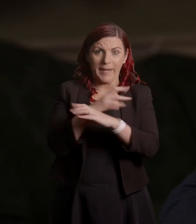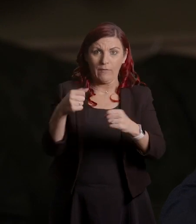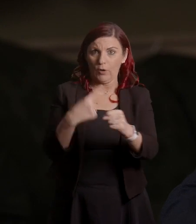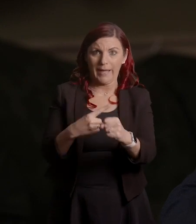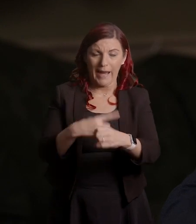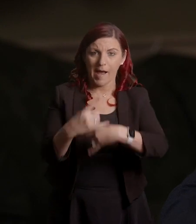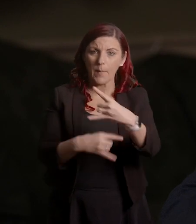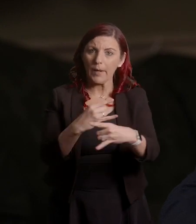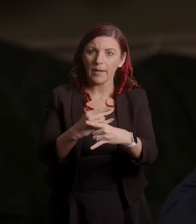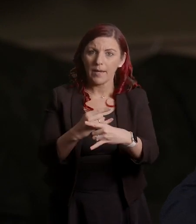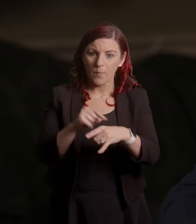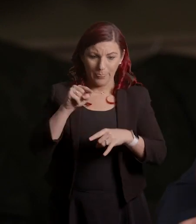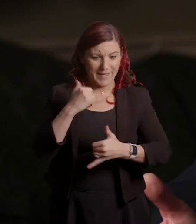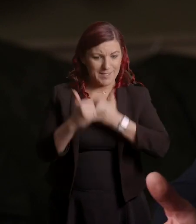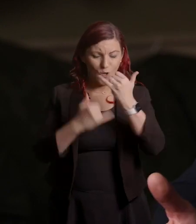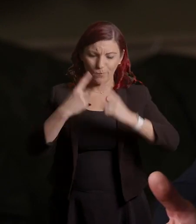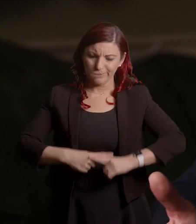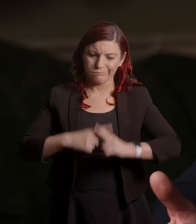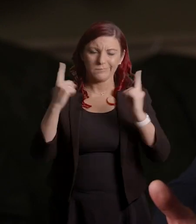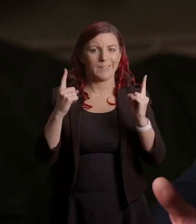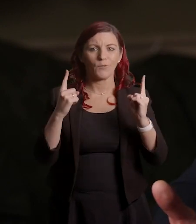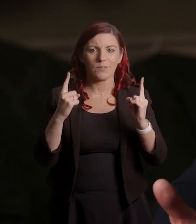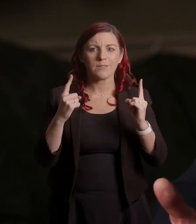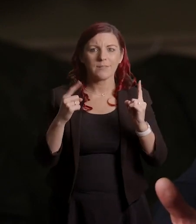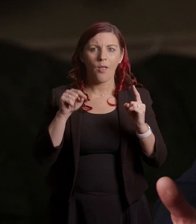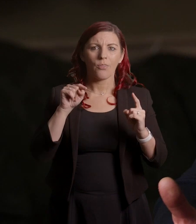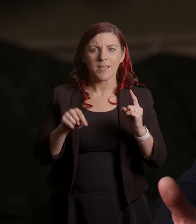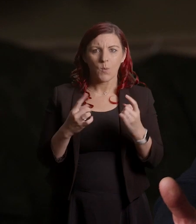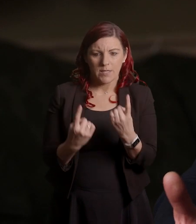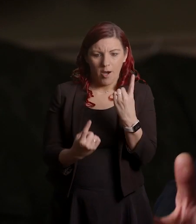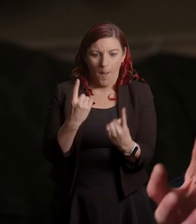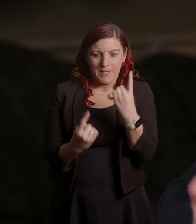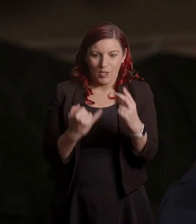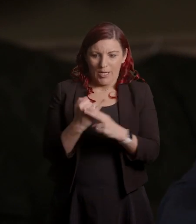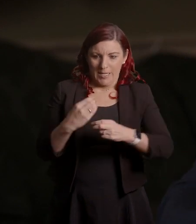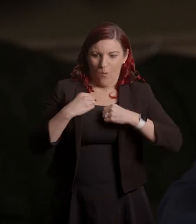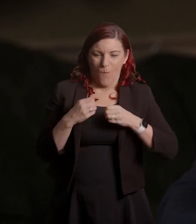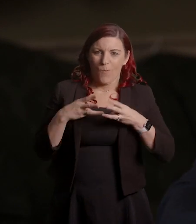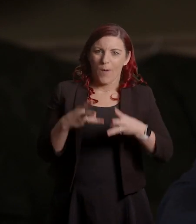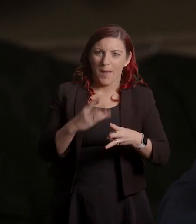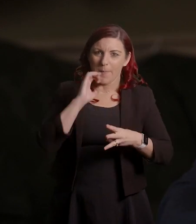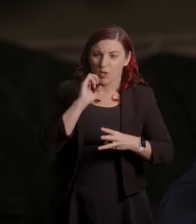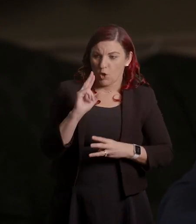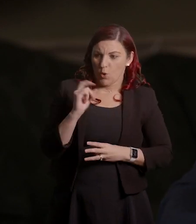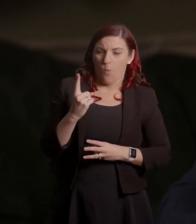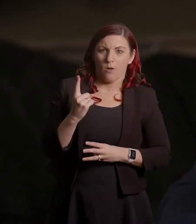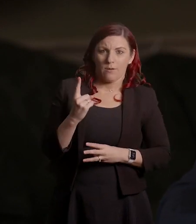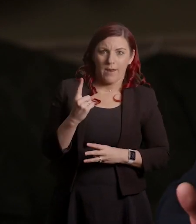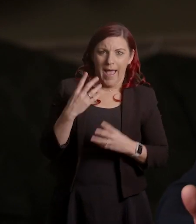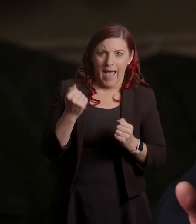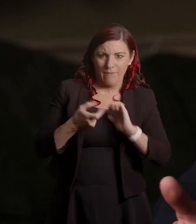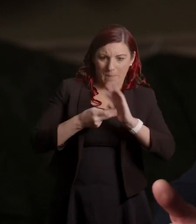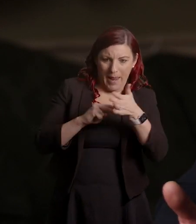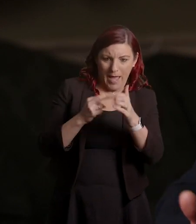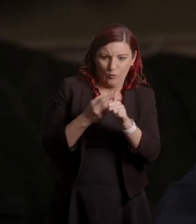ever experience it again. But it really was a competition in its own right, because nobody had a